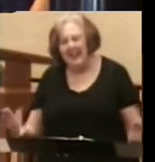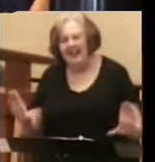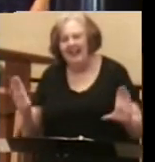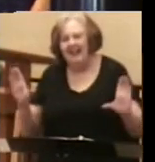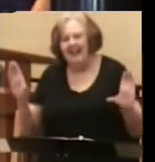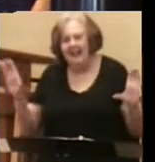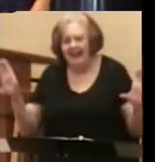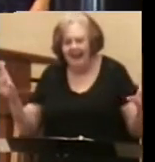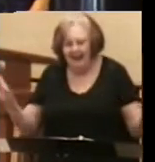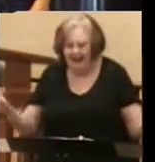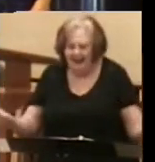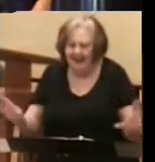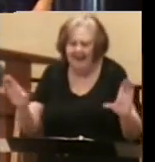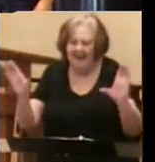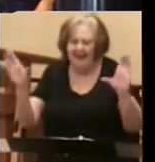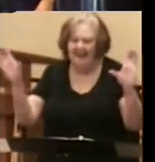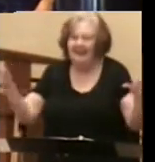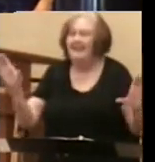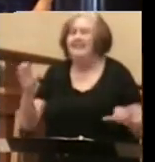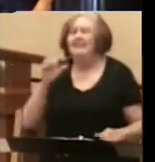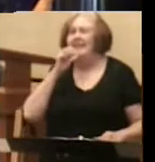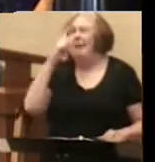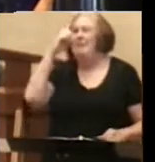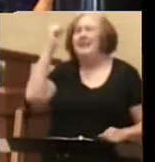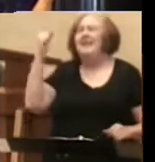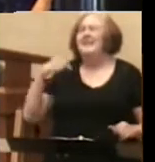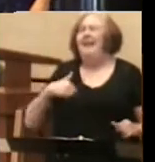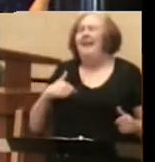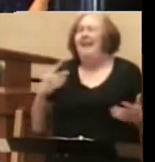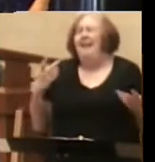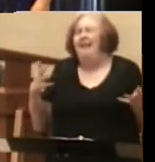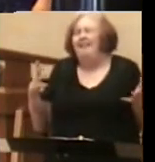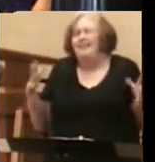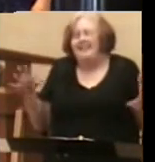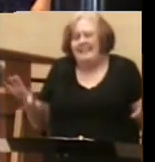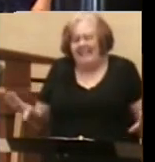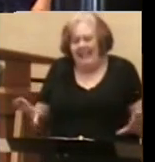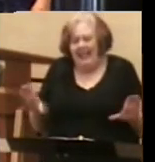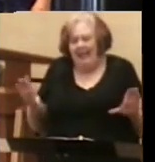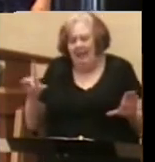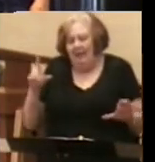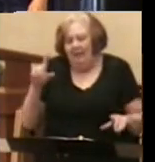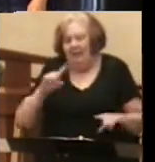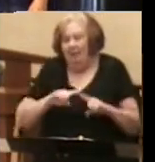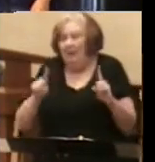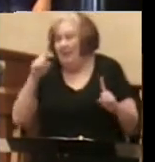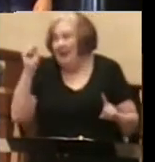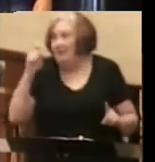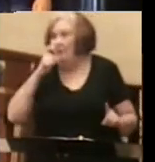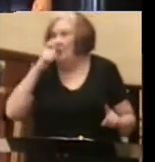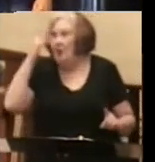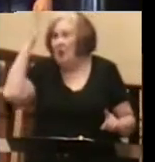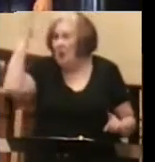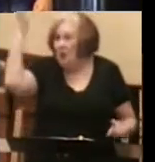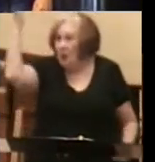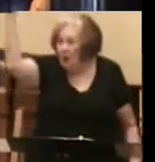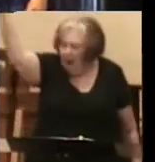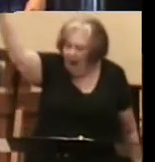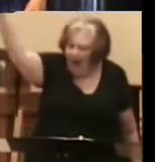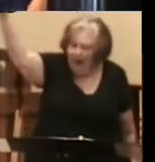done. Not because of what I've done, but because of who you